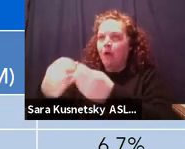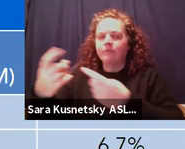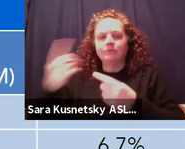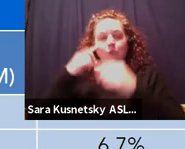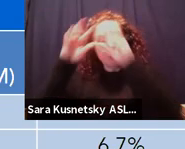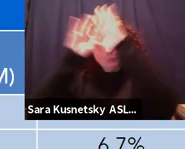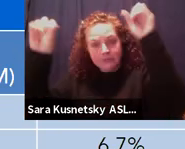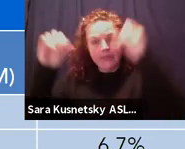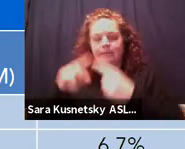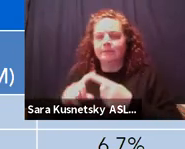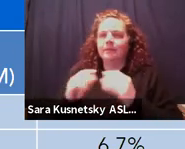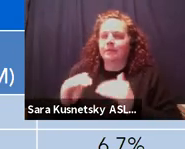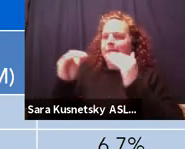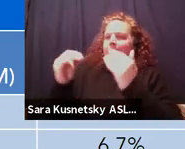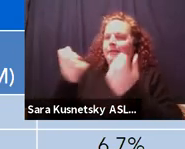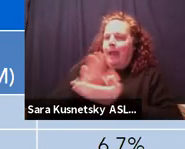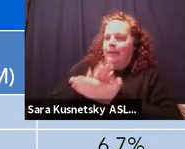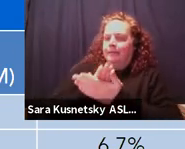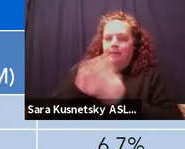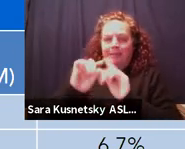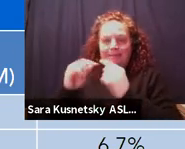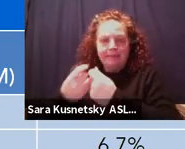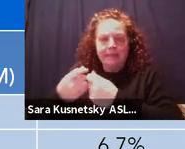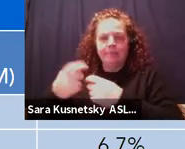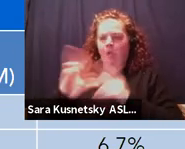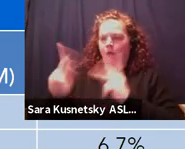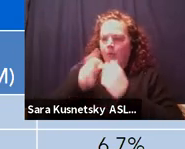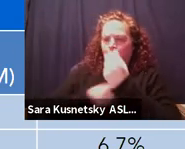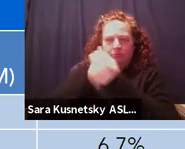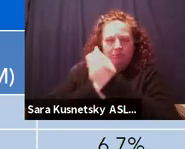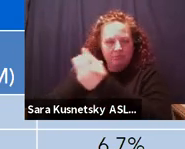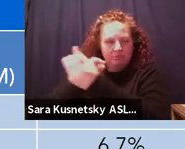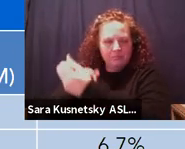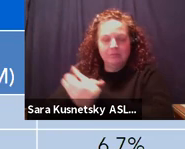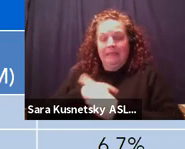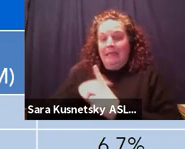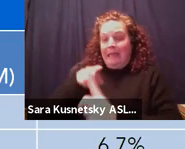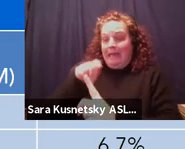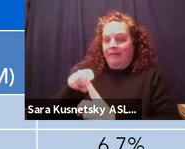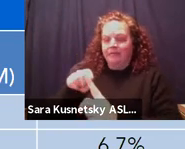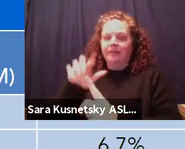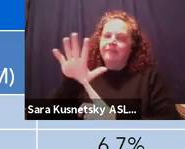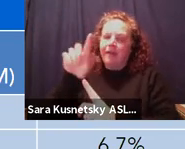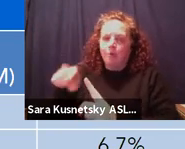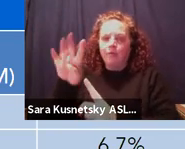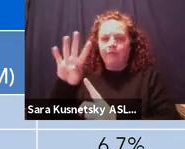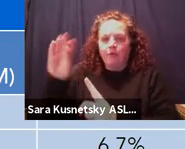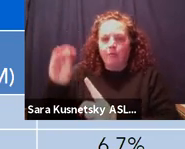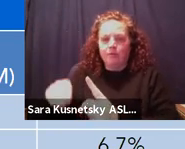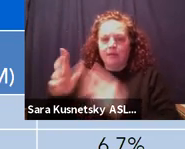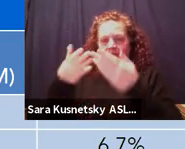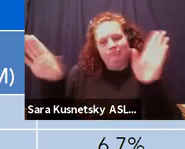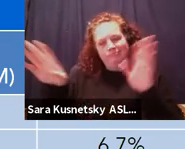the central academics team, and other central operations supports. This makes up only 5.4% of our overall